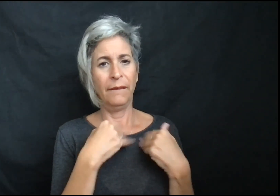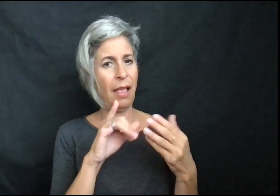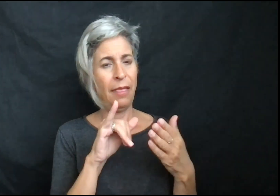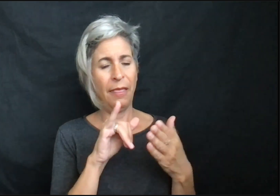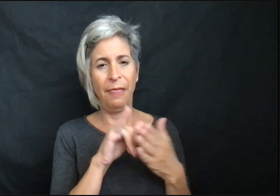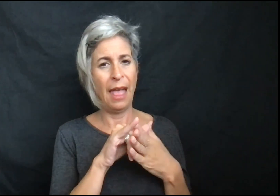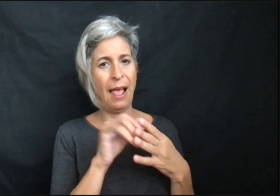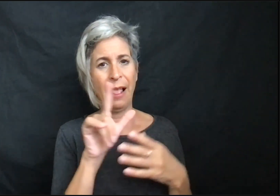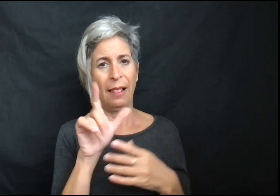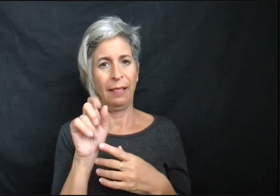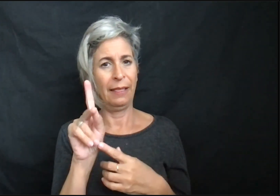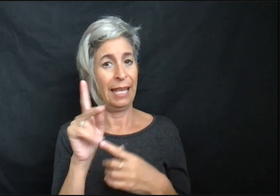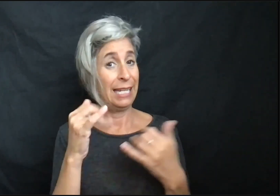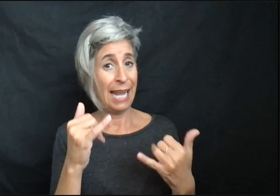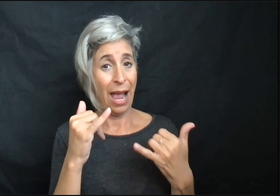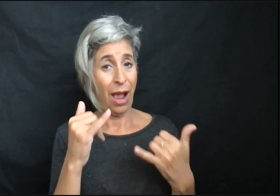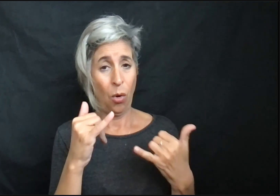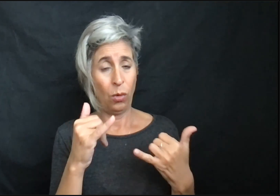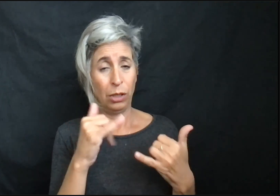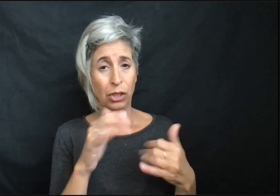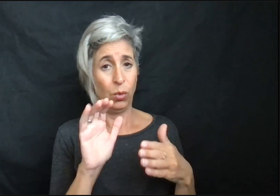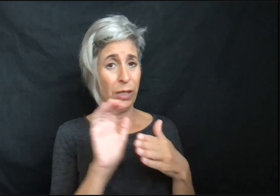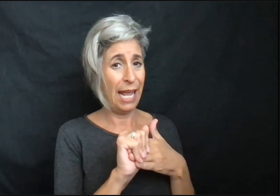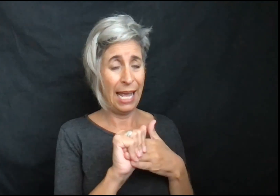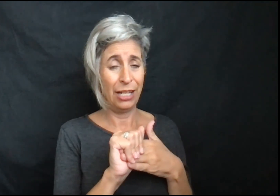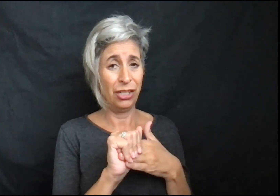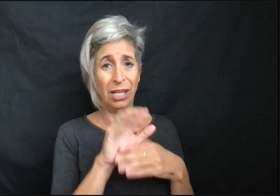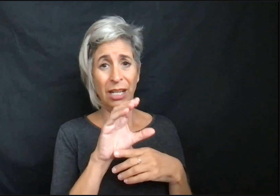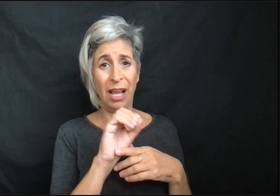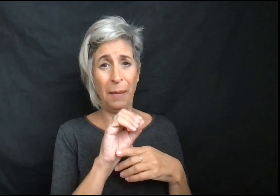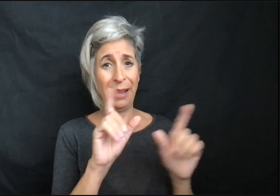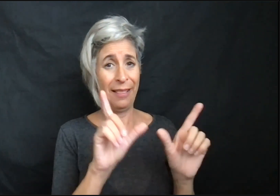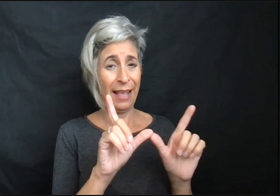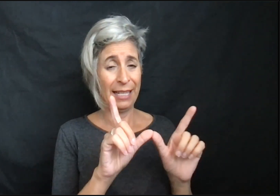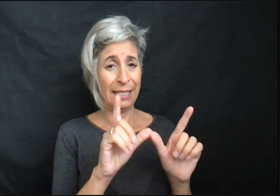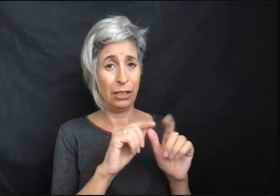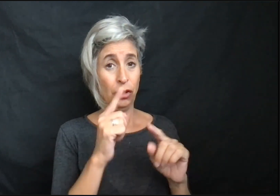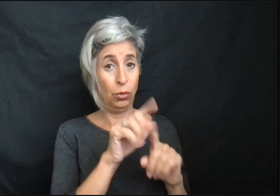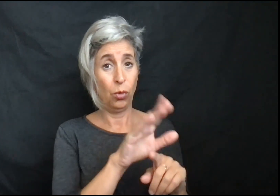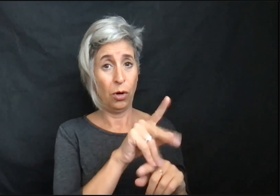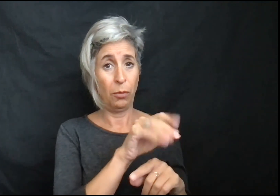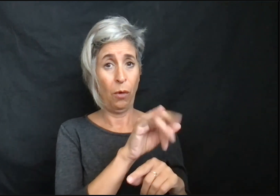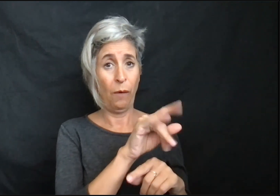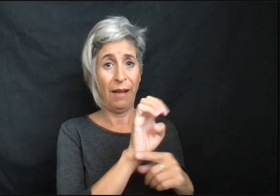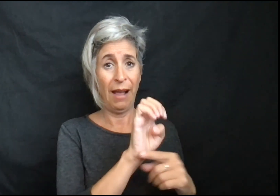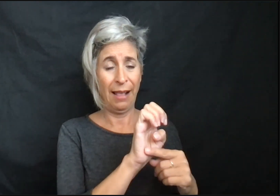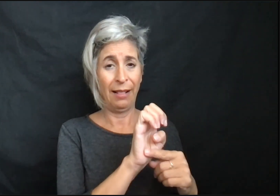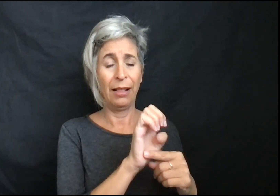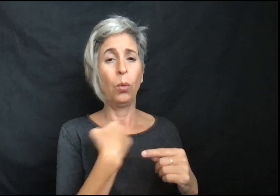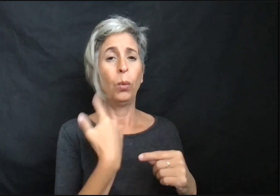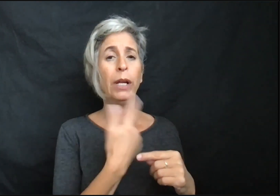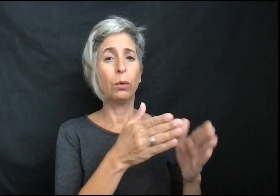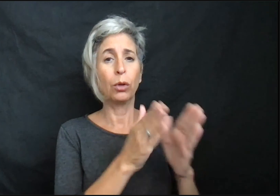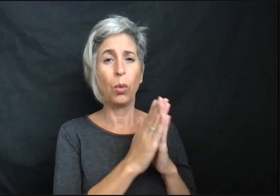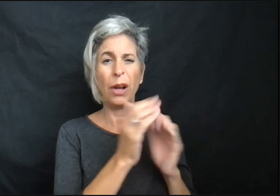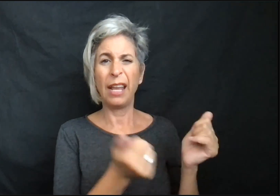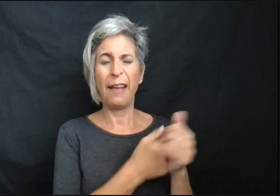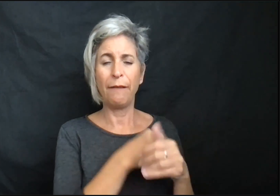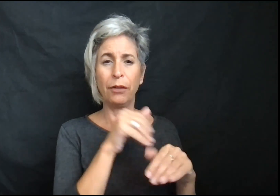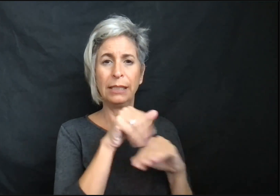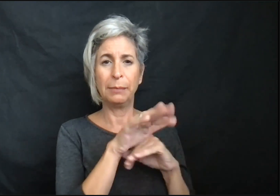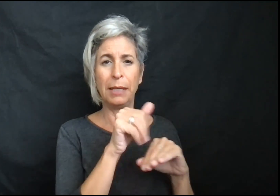link right now to attach a company license to the profile. That's why we are requiring every submittal,